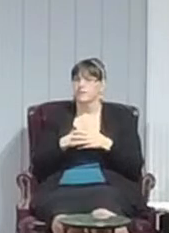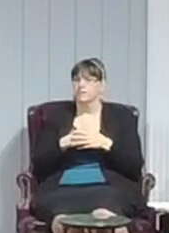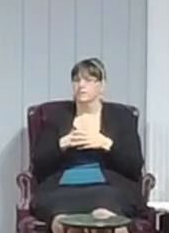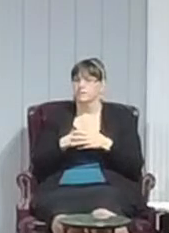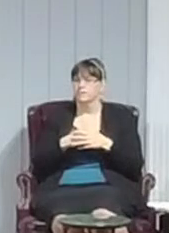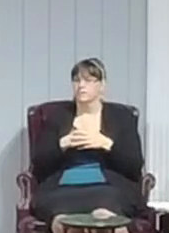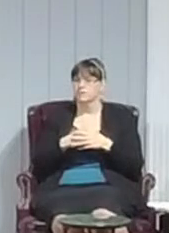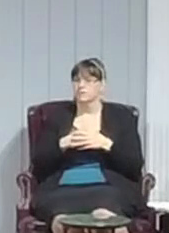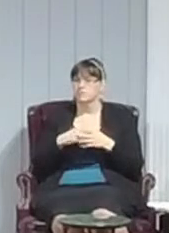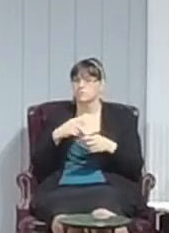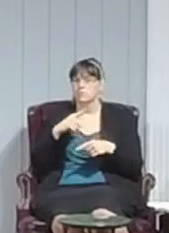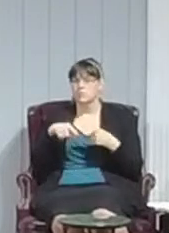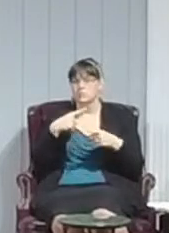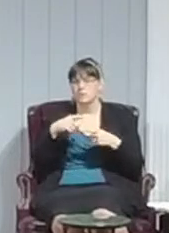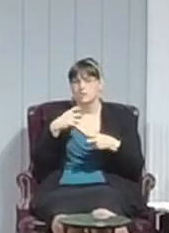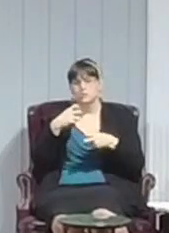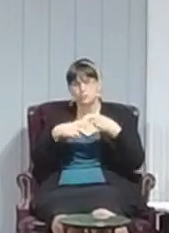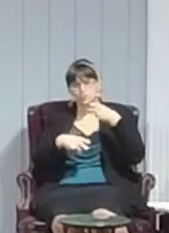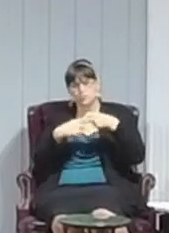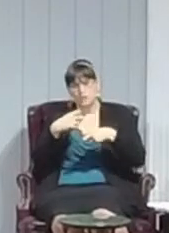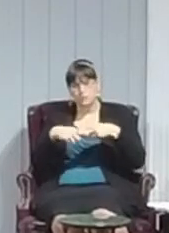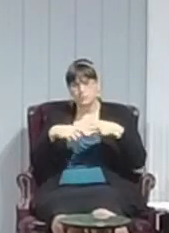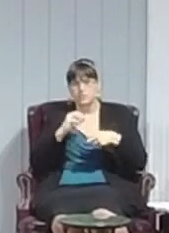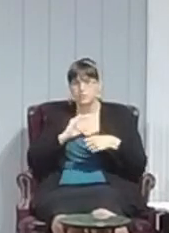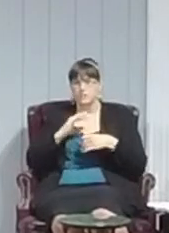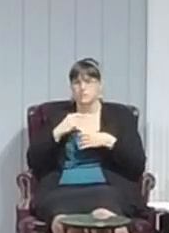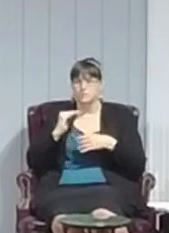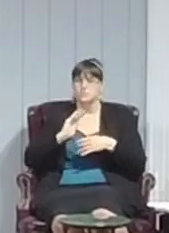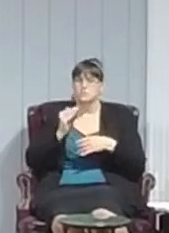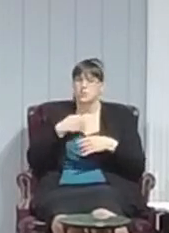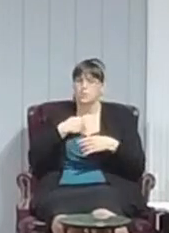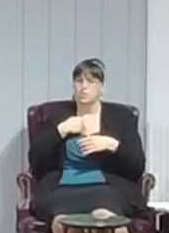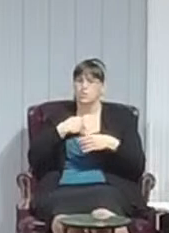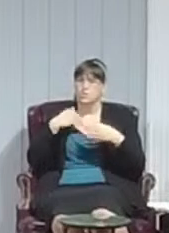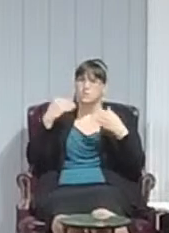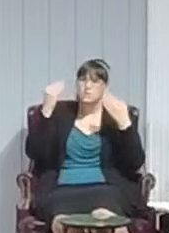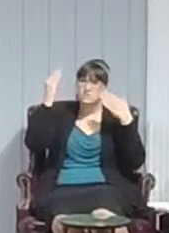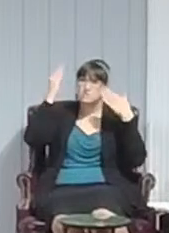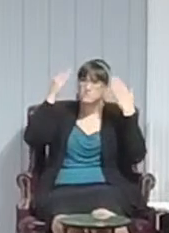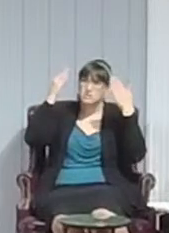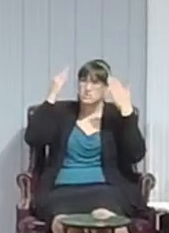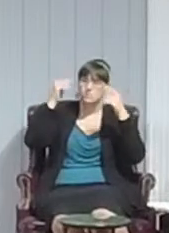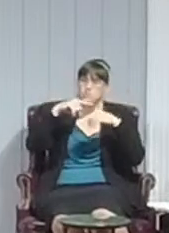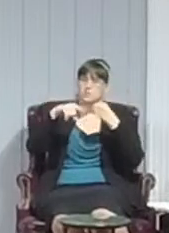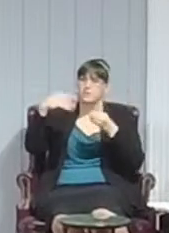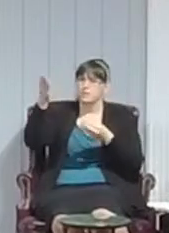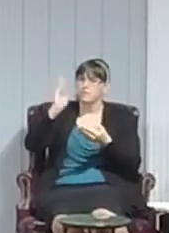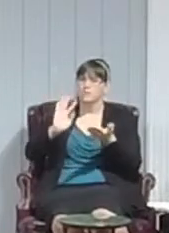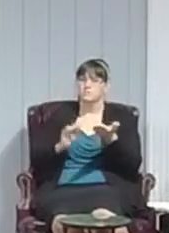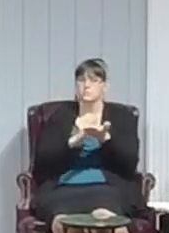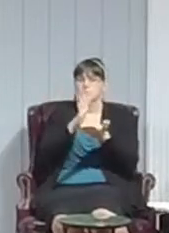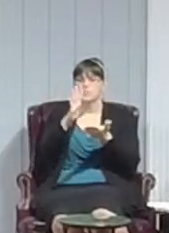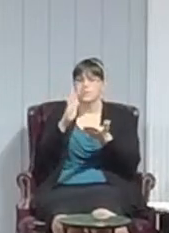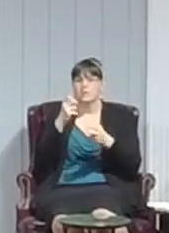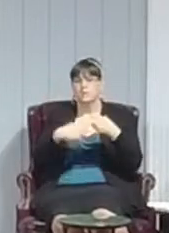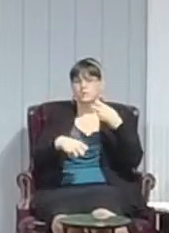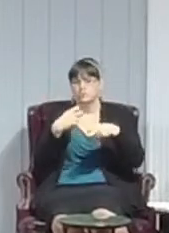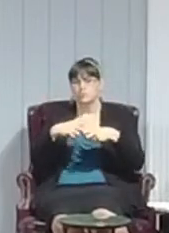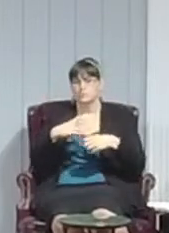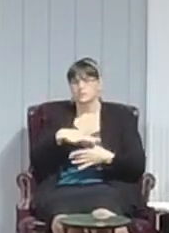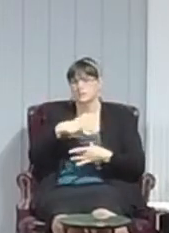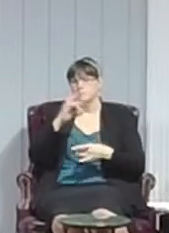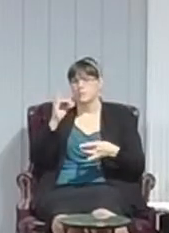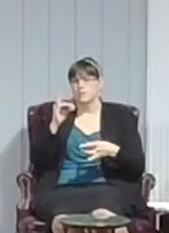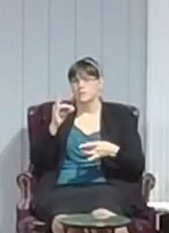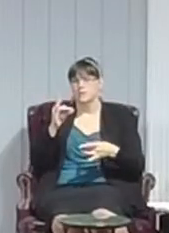Troubled in soul has to do with being concerned for God's glory. Troubled in spirit